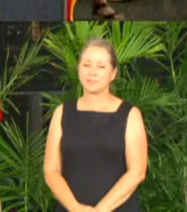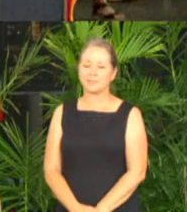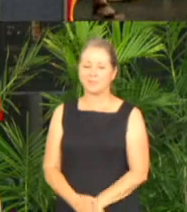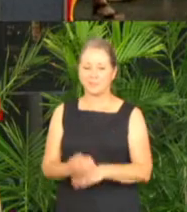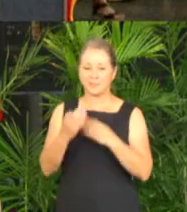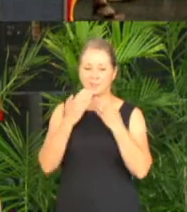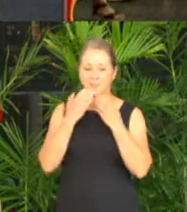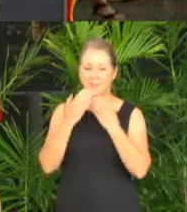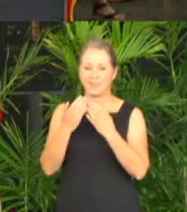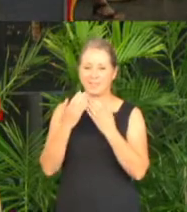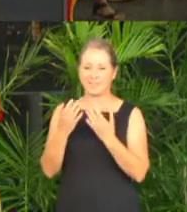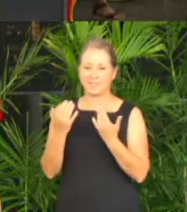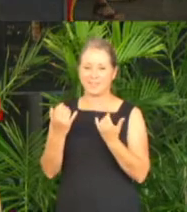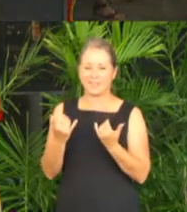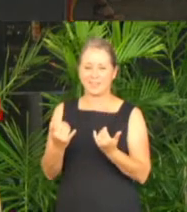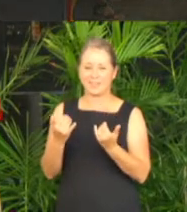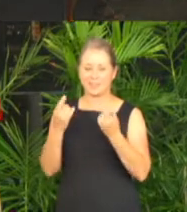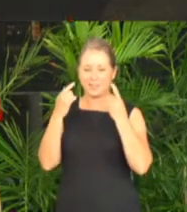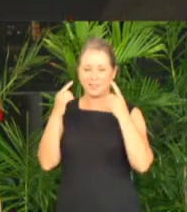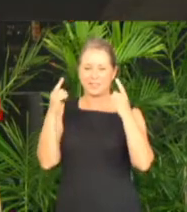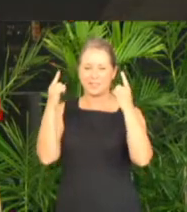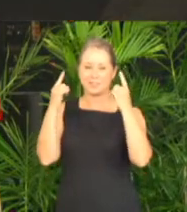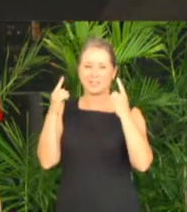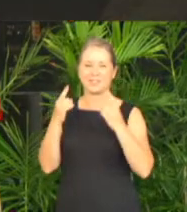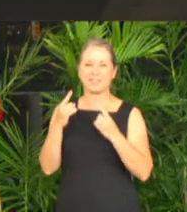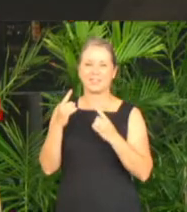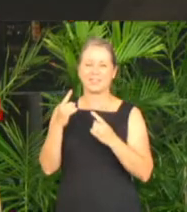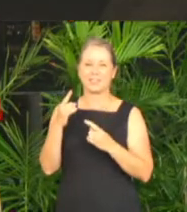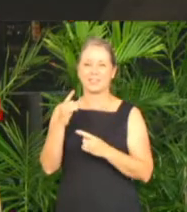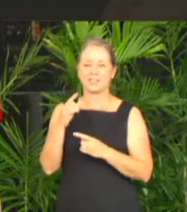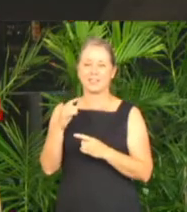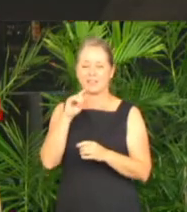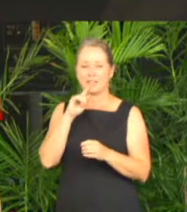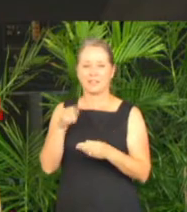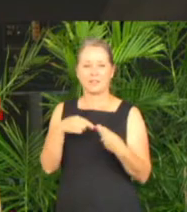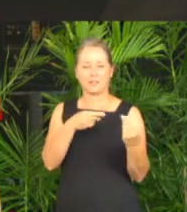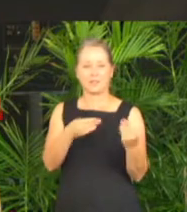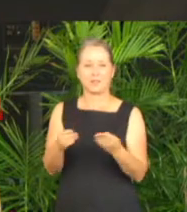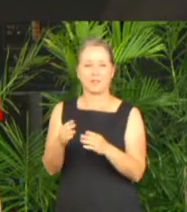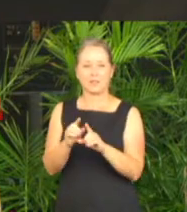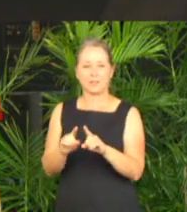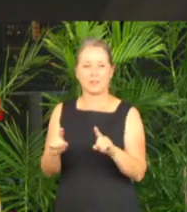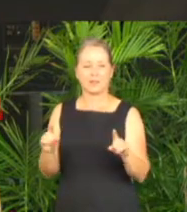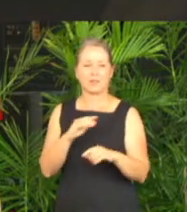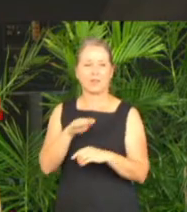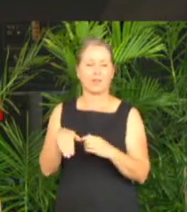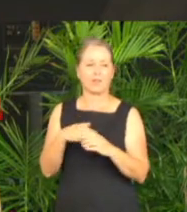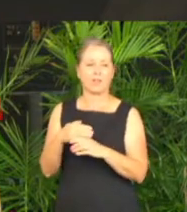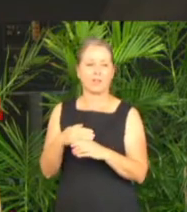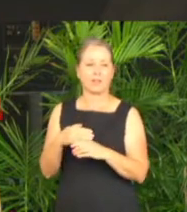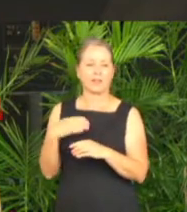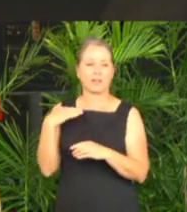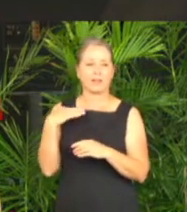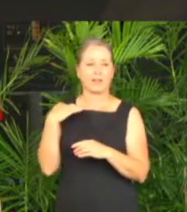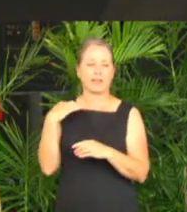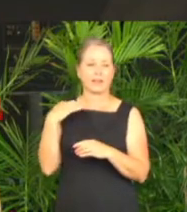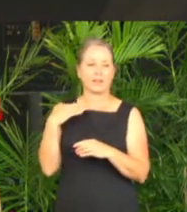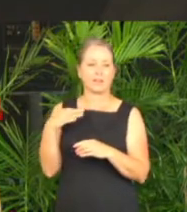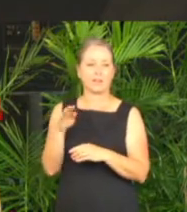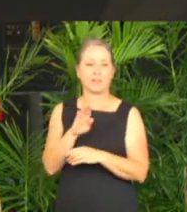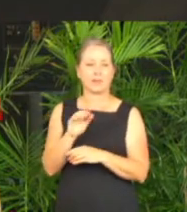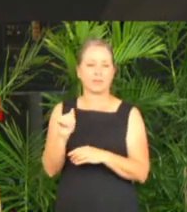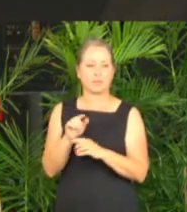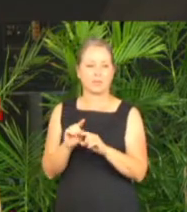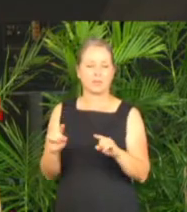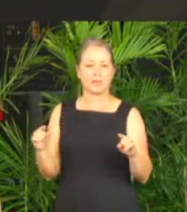Thank you. And now for the official conferring of the degree. Will all of the candidates for the bachelor's degree please